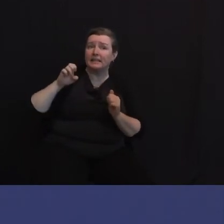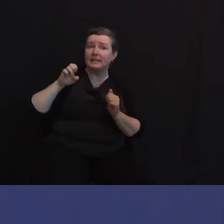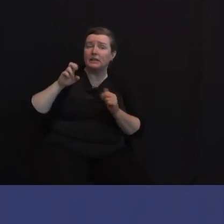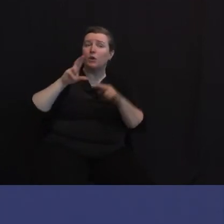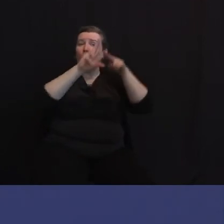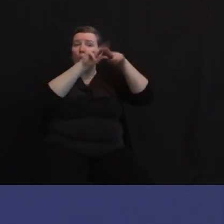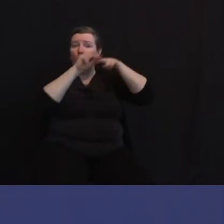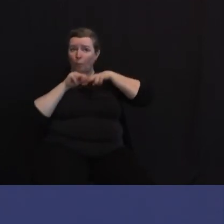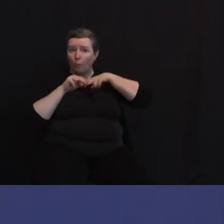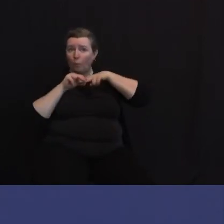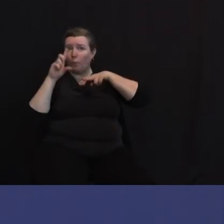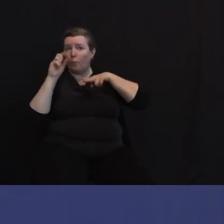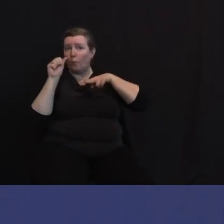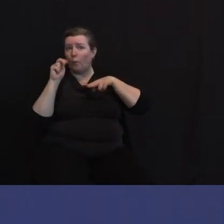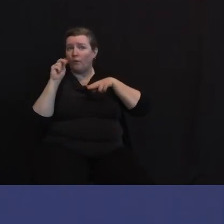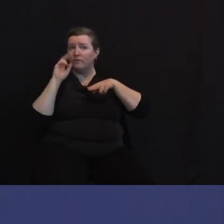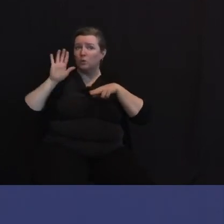Sky Blue FC? Thank you.